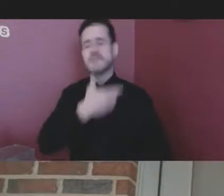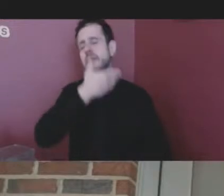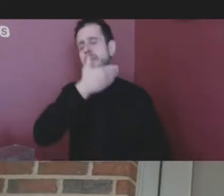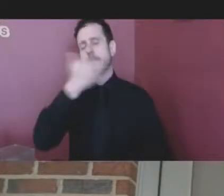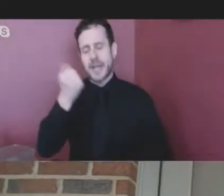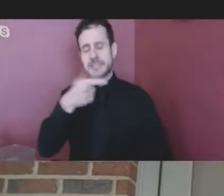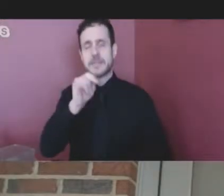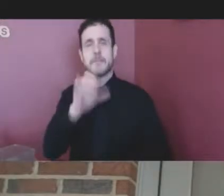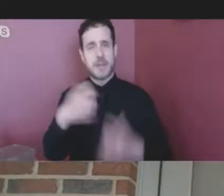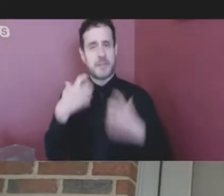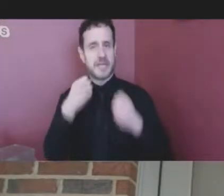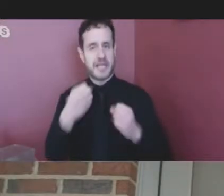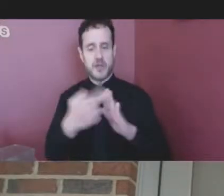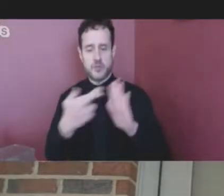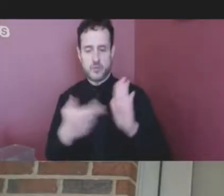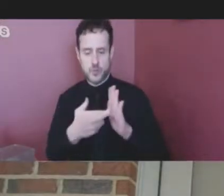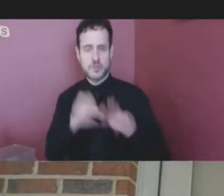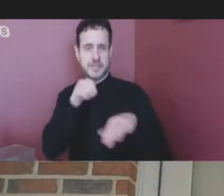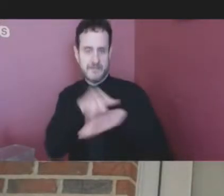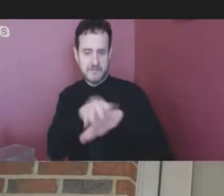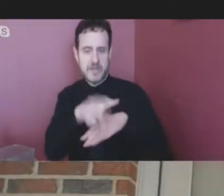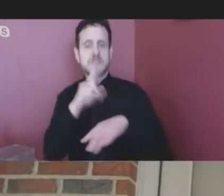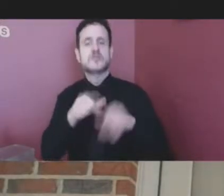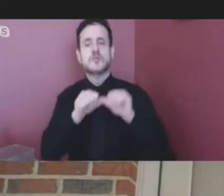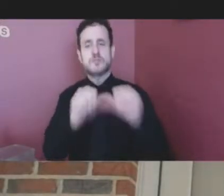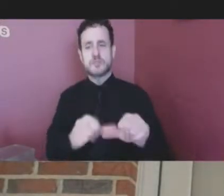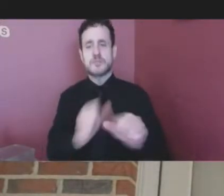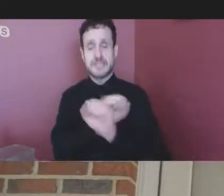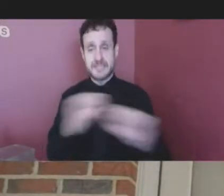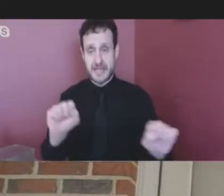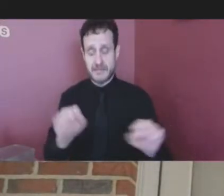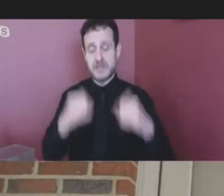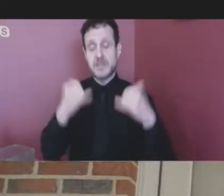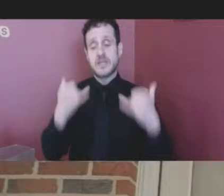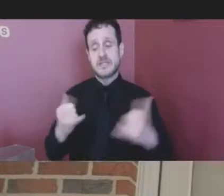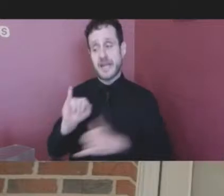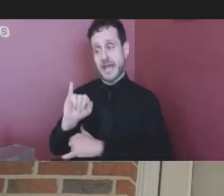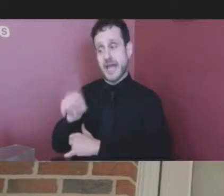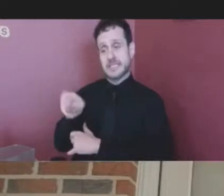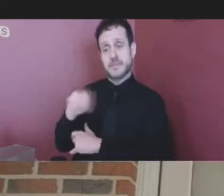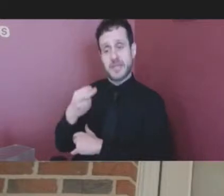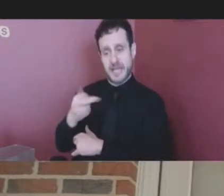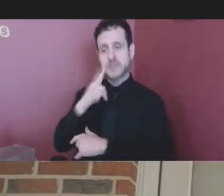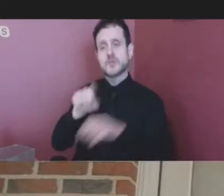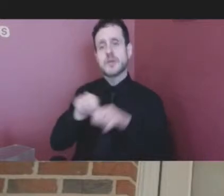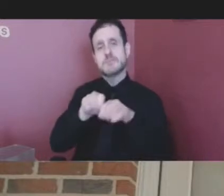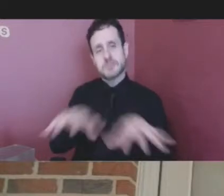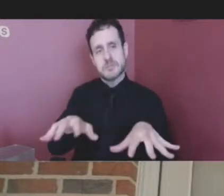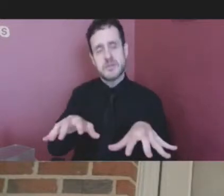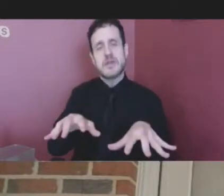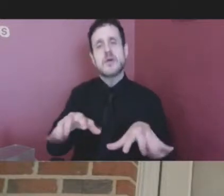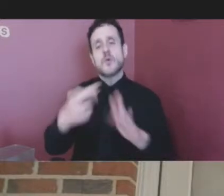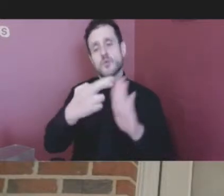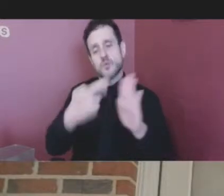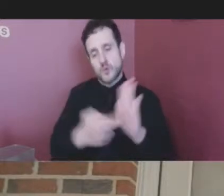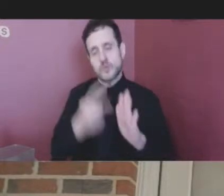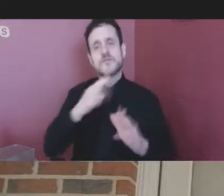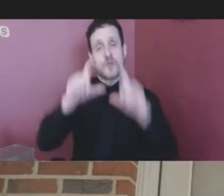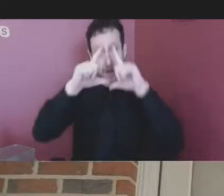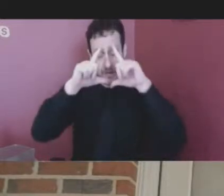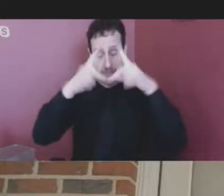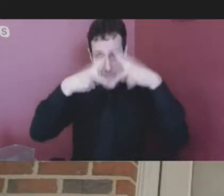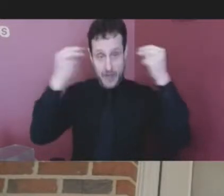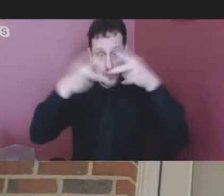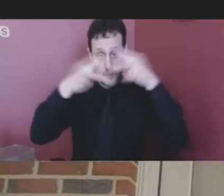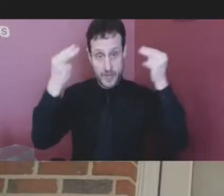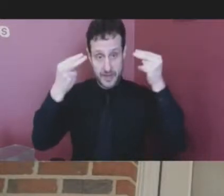to stay safe. Today, IDPH released guidance for Halloween, which can be found on the IDPH